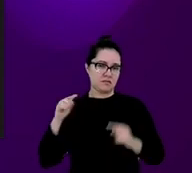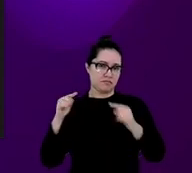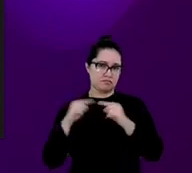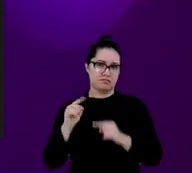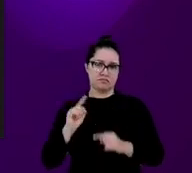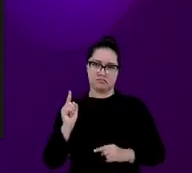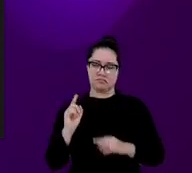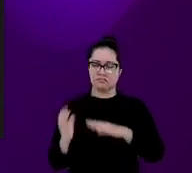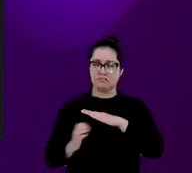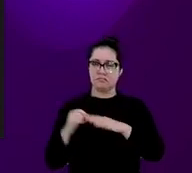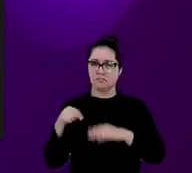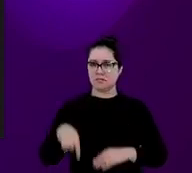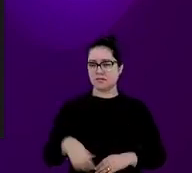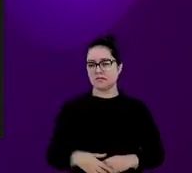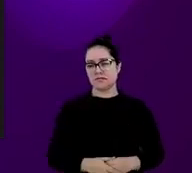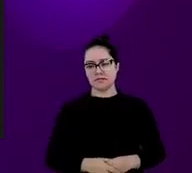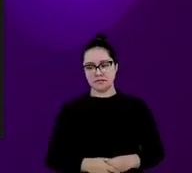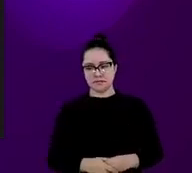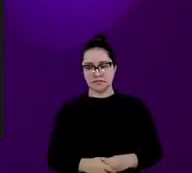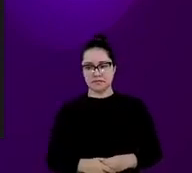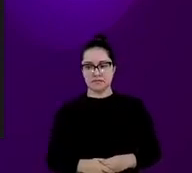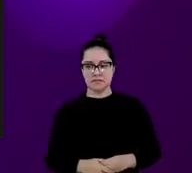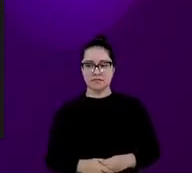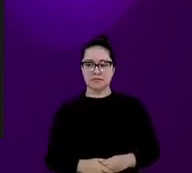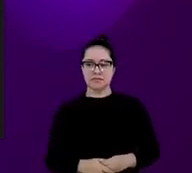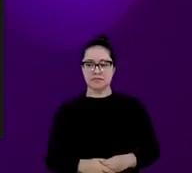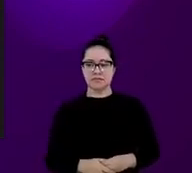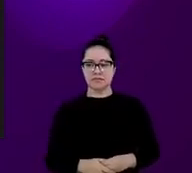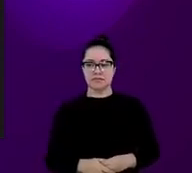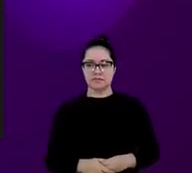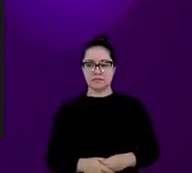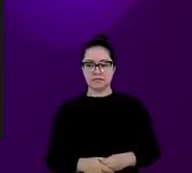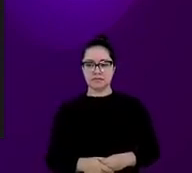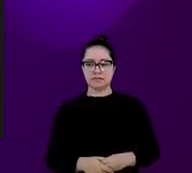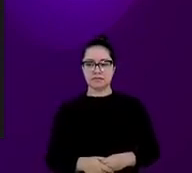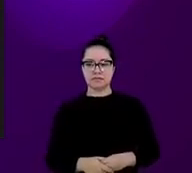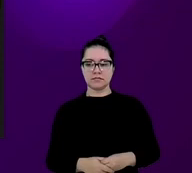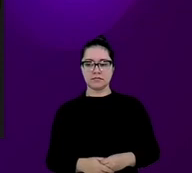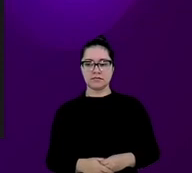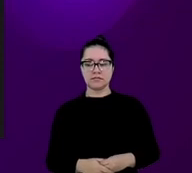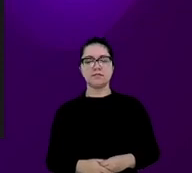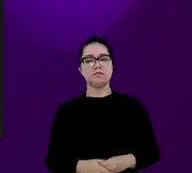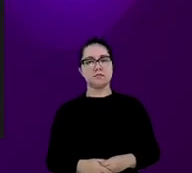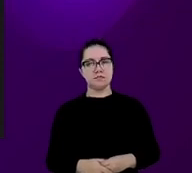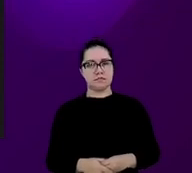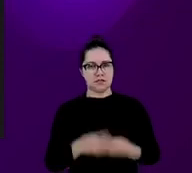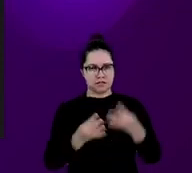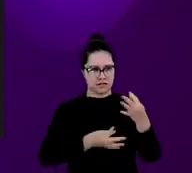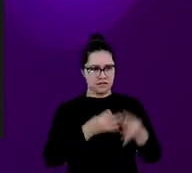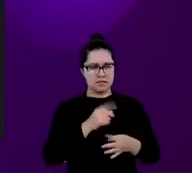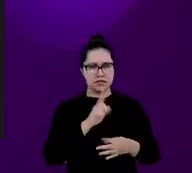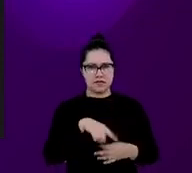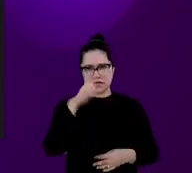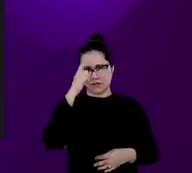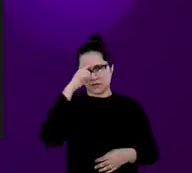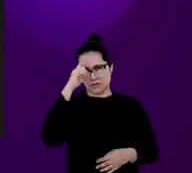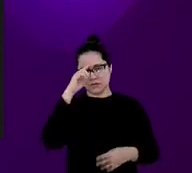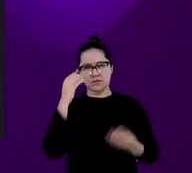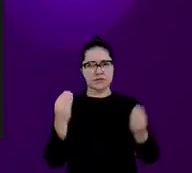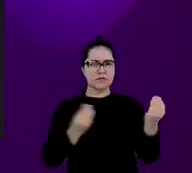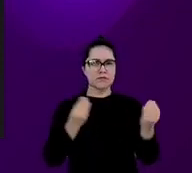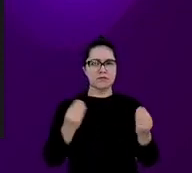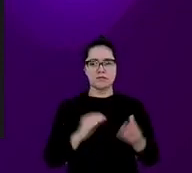So they receive the treatment every day? Not necessarily. We saw